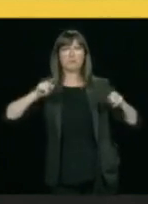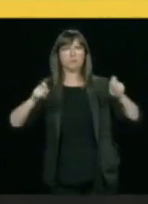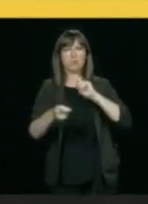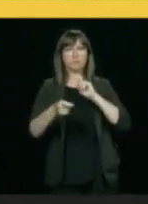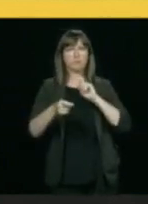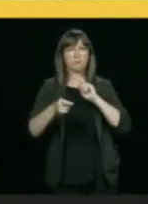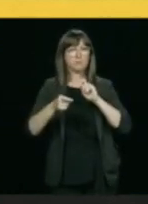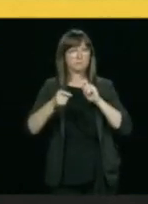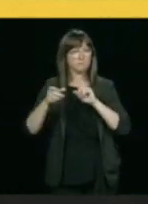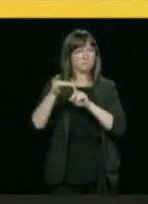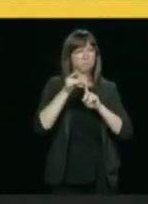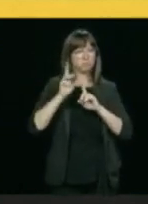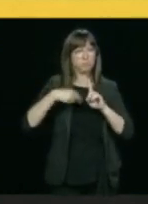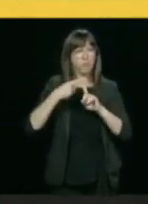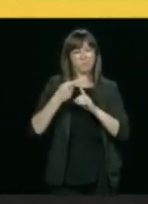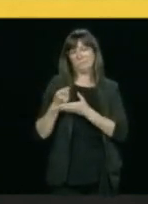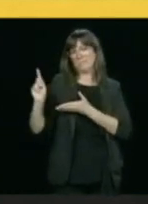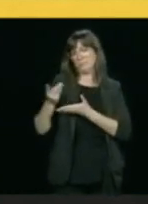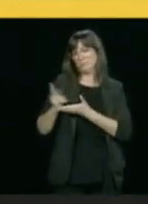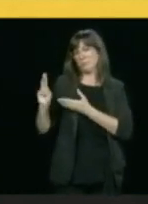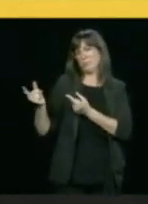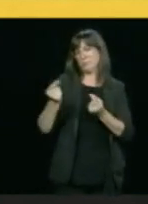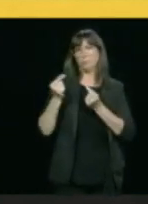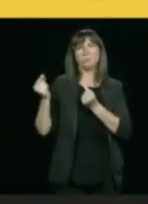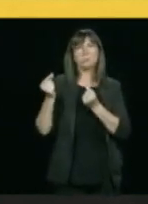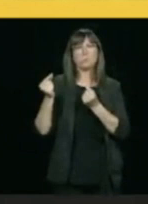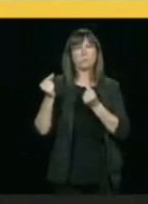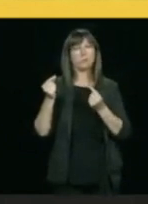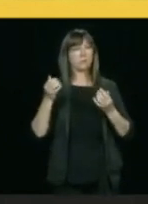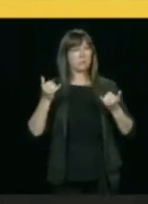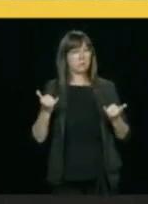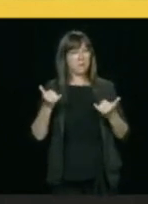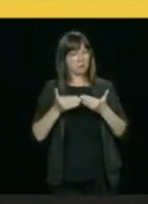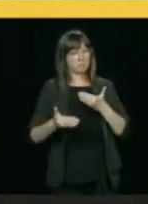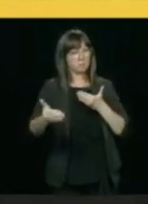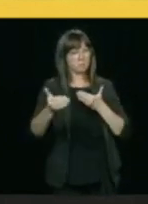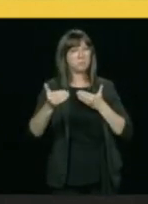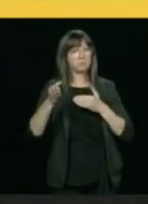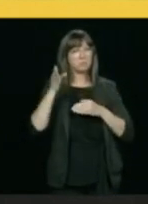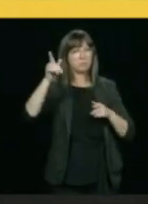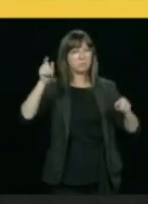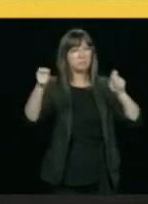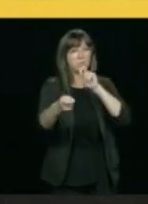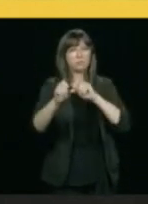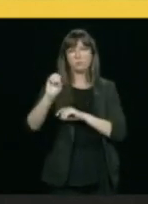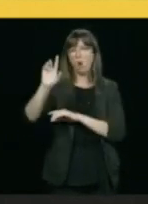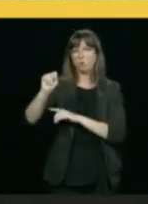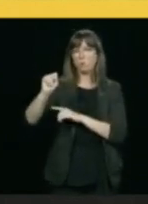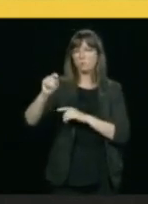or didn't do 2 weeks ago. But what we can change is where we are in October and into the